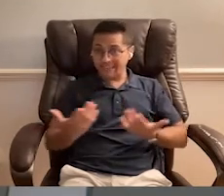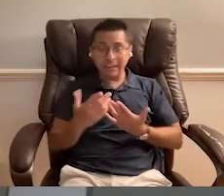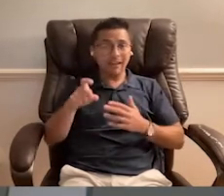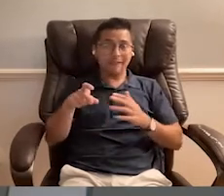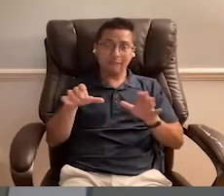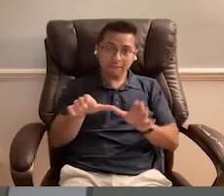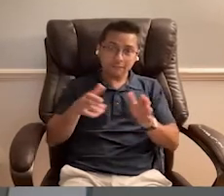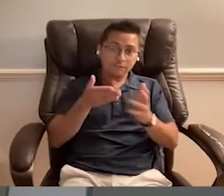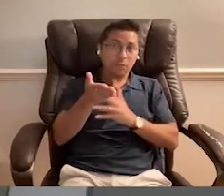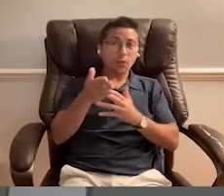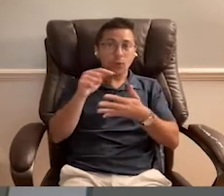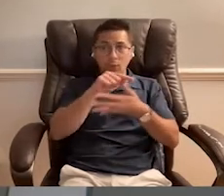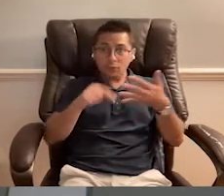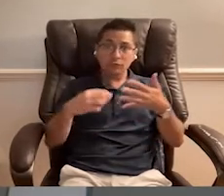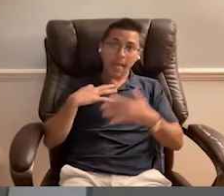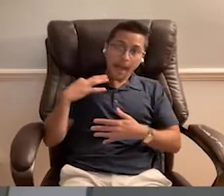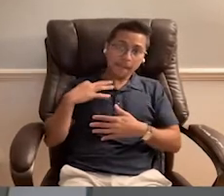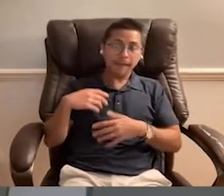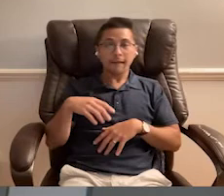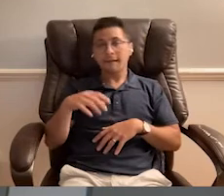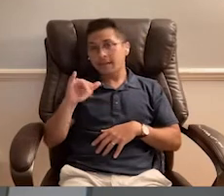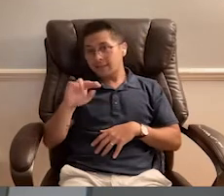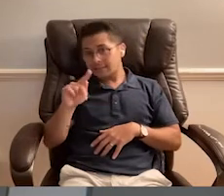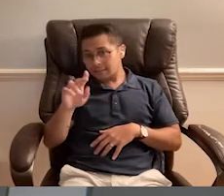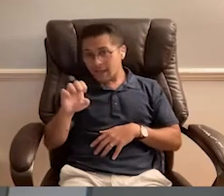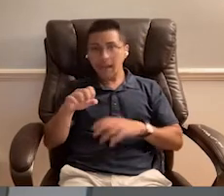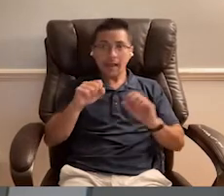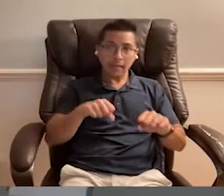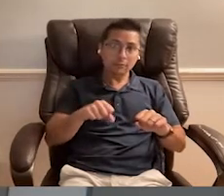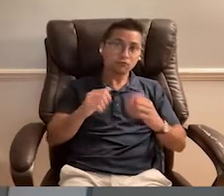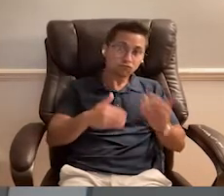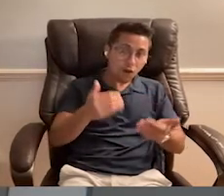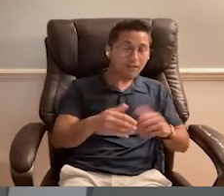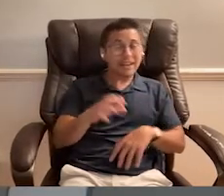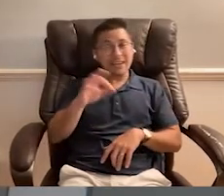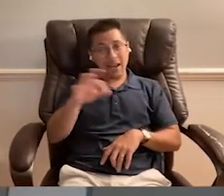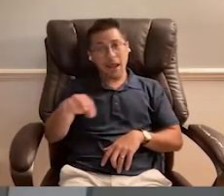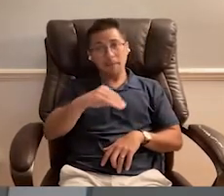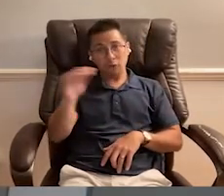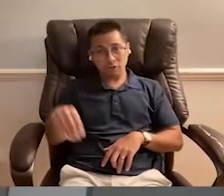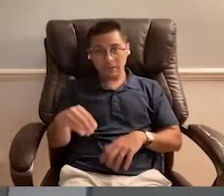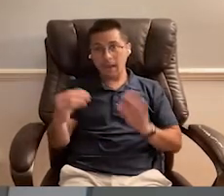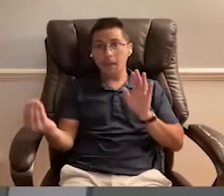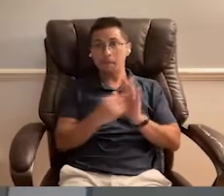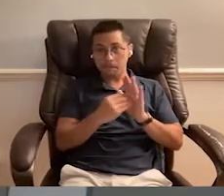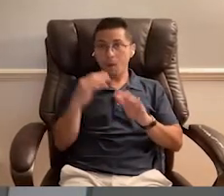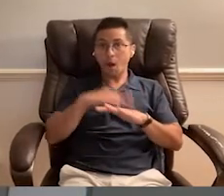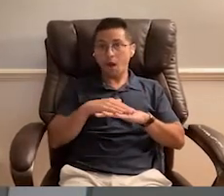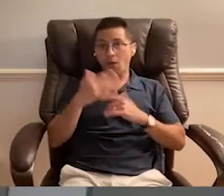that comes here and is already living here, and they're gonna have to go through the application intake and eligibility process,